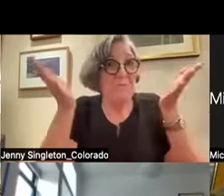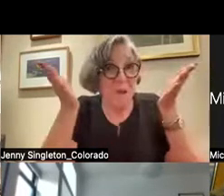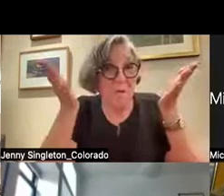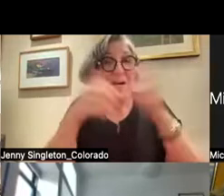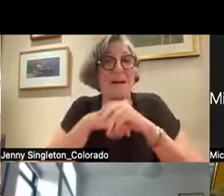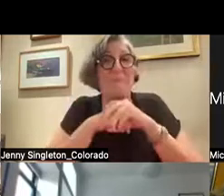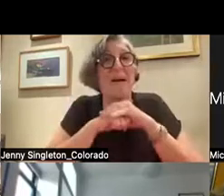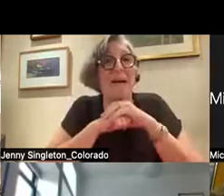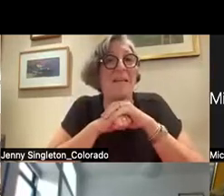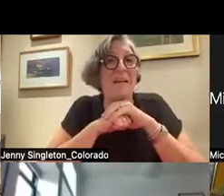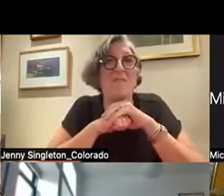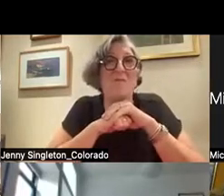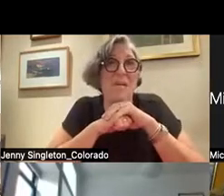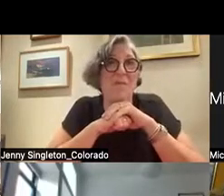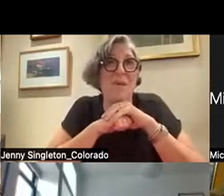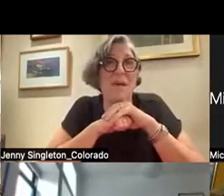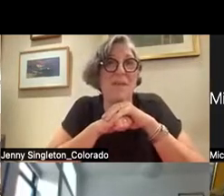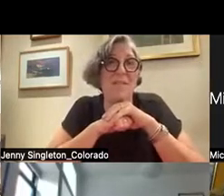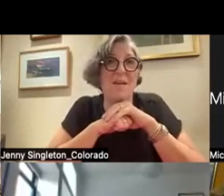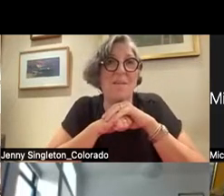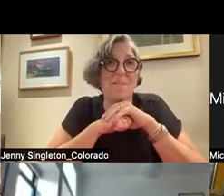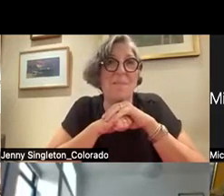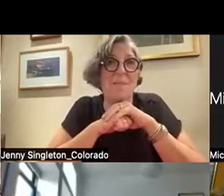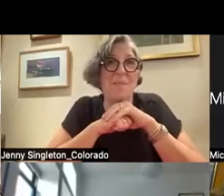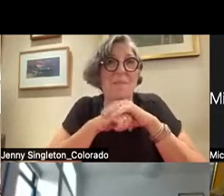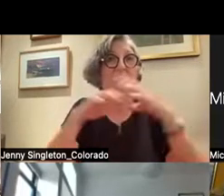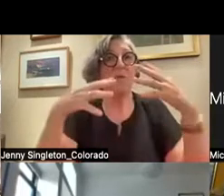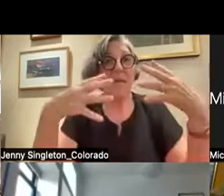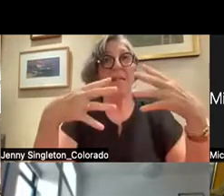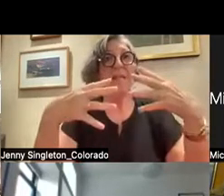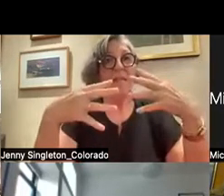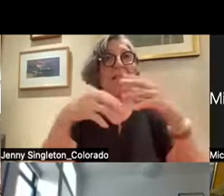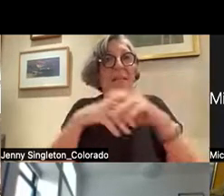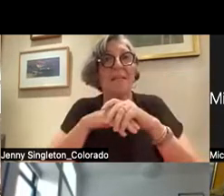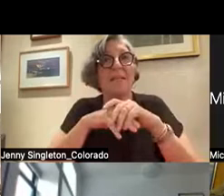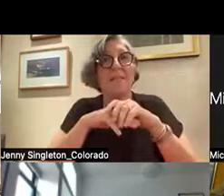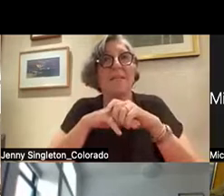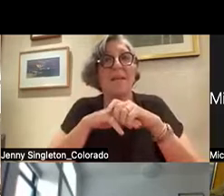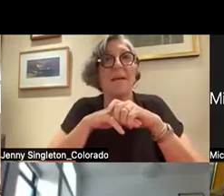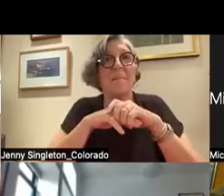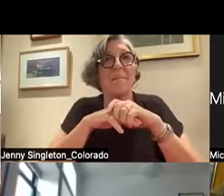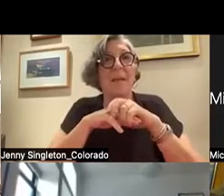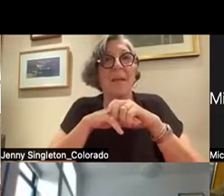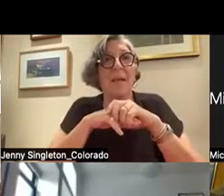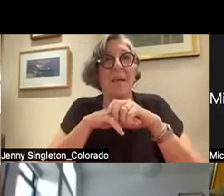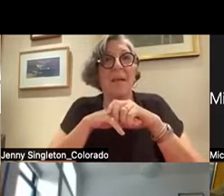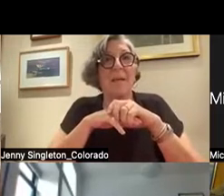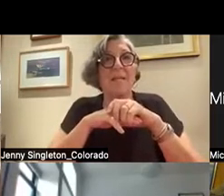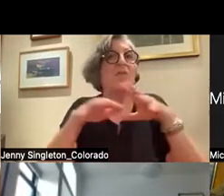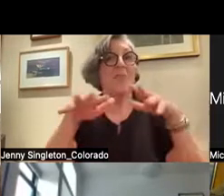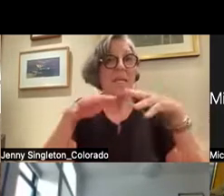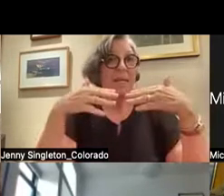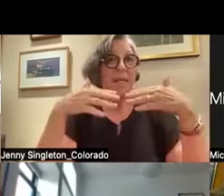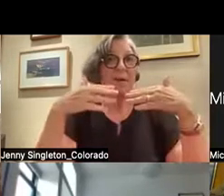I don't know. I do think that the modality is,